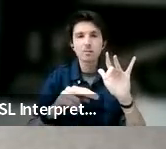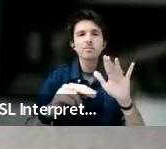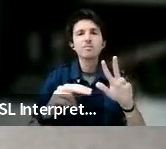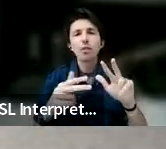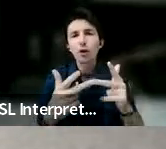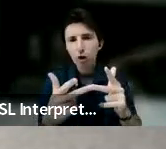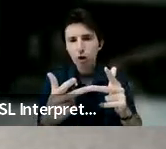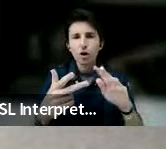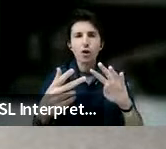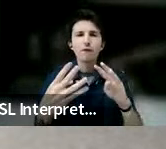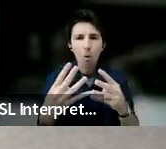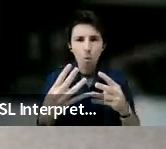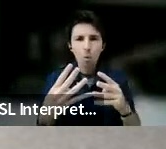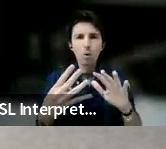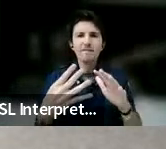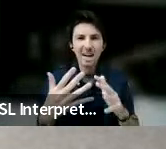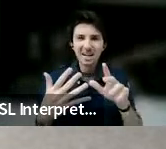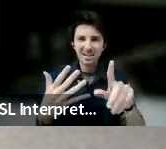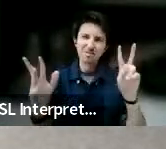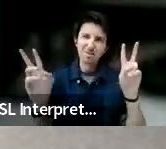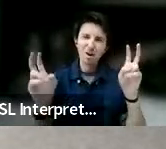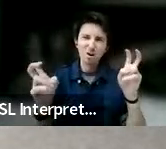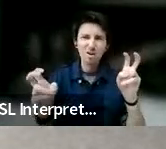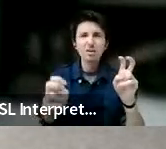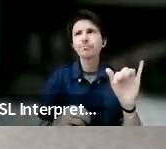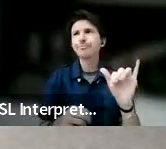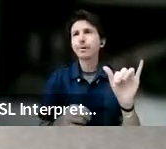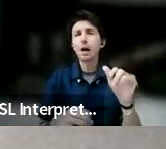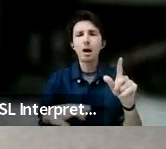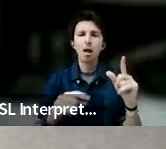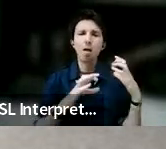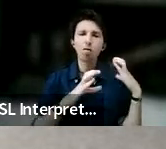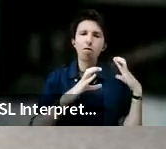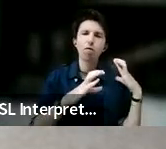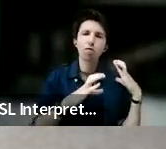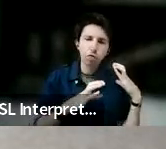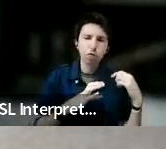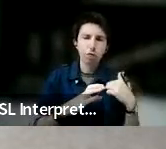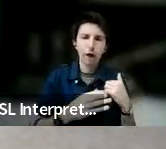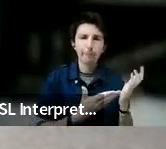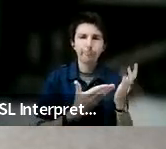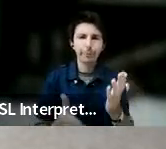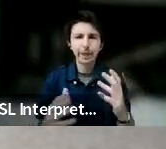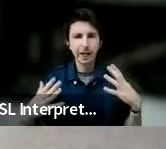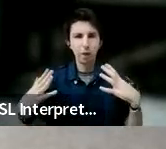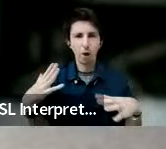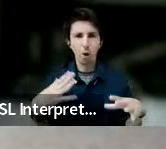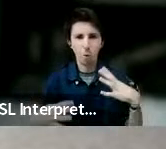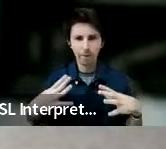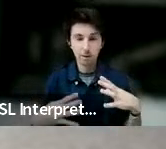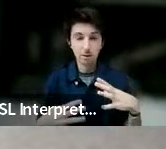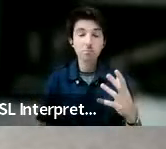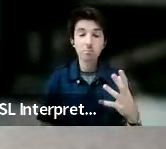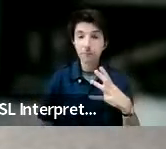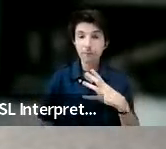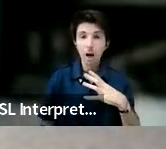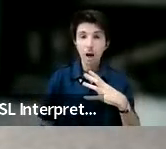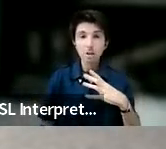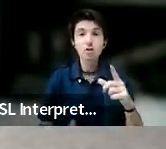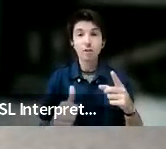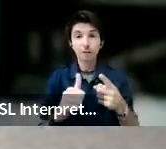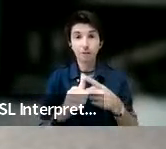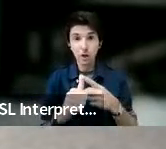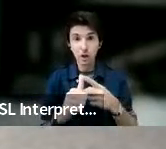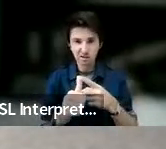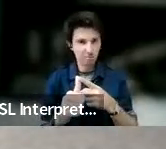You're bringing this wardrobe, and so you'll be compensated first at that $9 allowance for that first complete change,